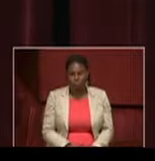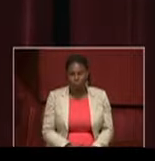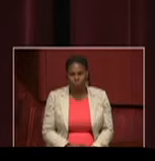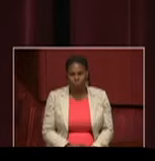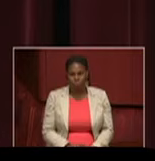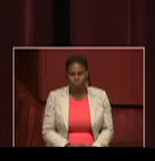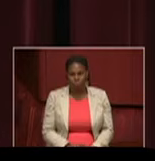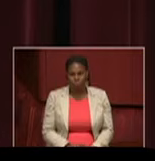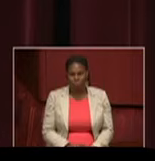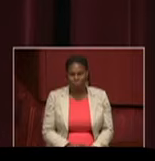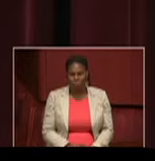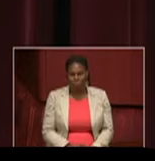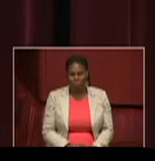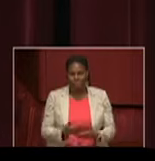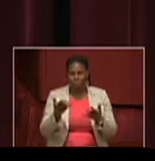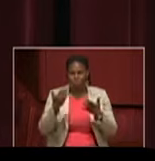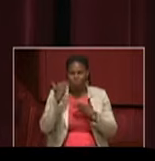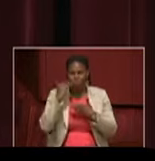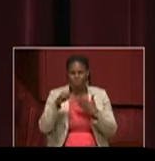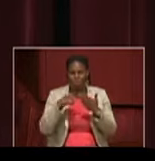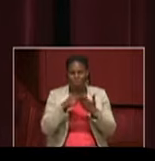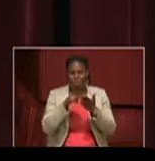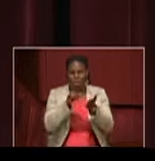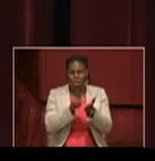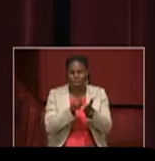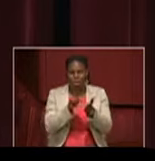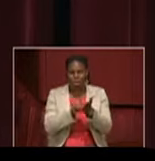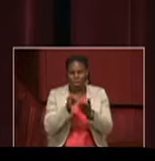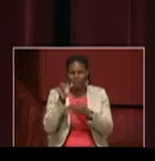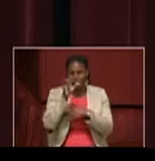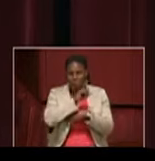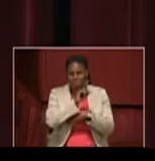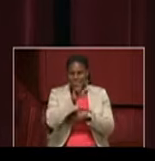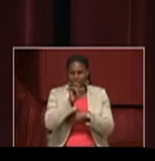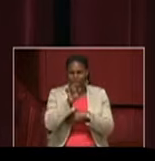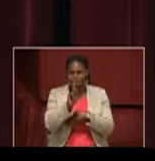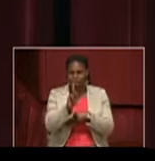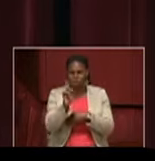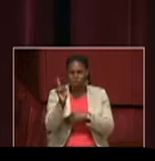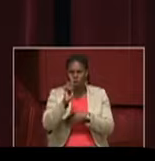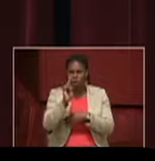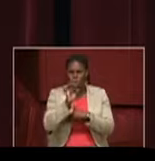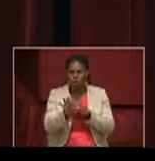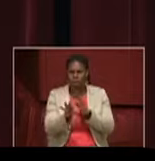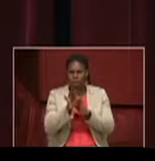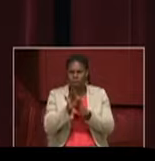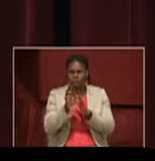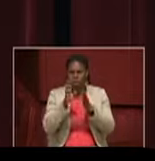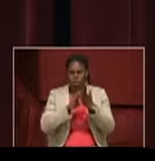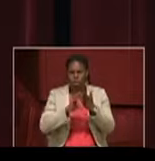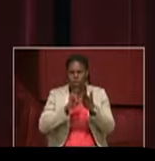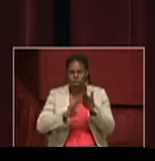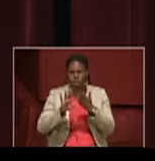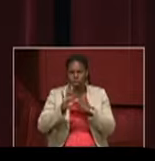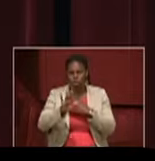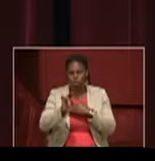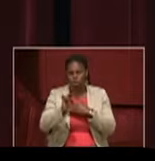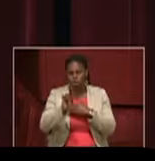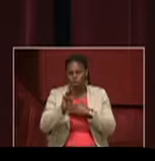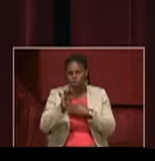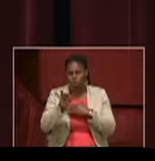about the newsletter. They missed the link on where to find, I believe they're talking about Researcher News. How do we